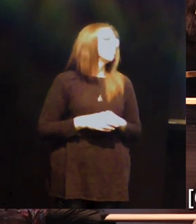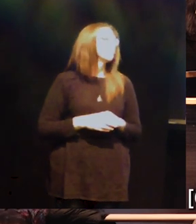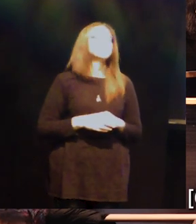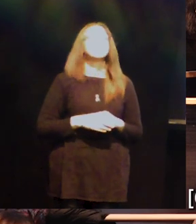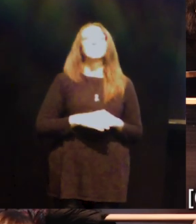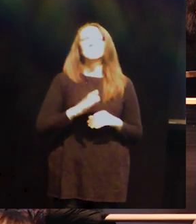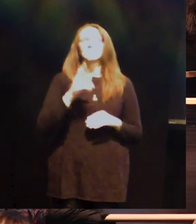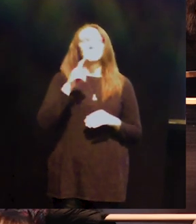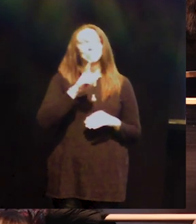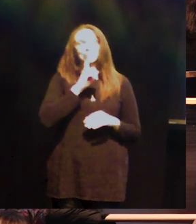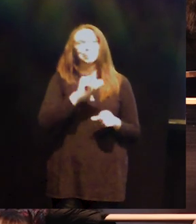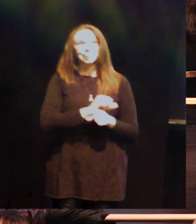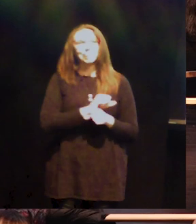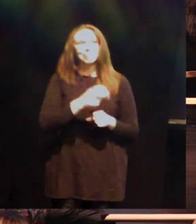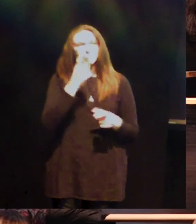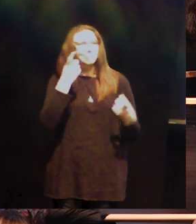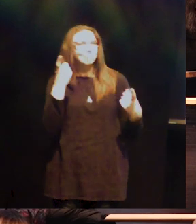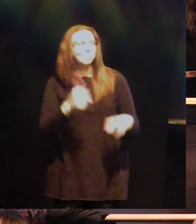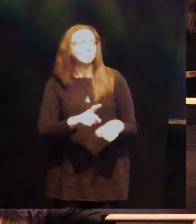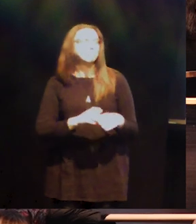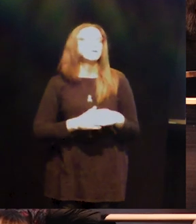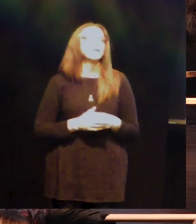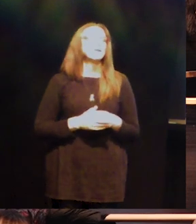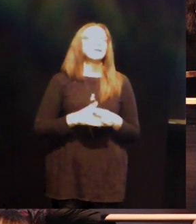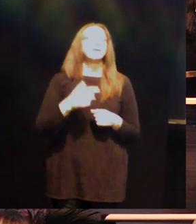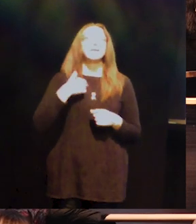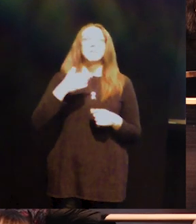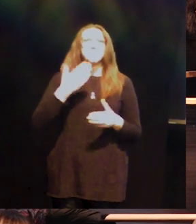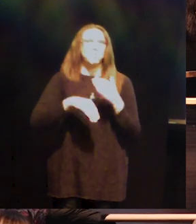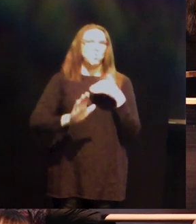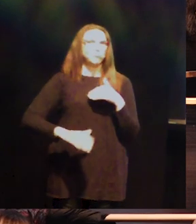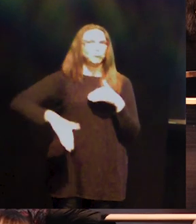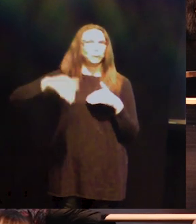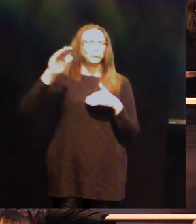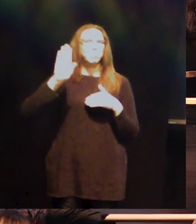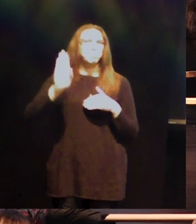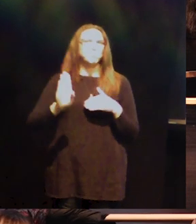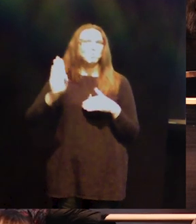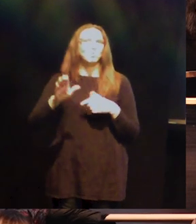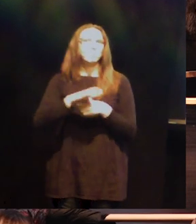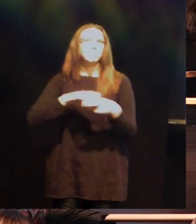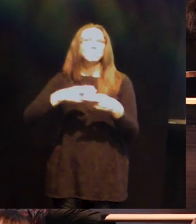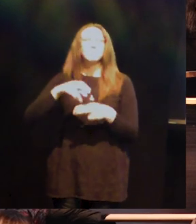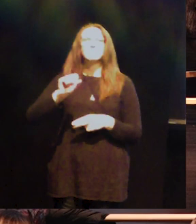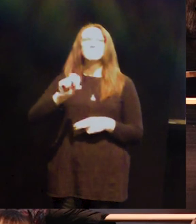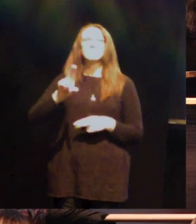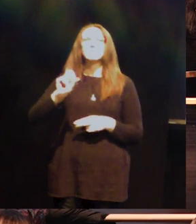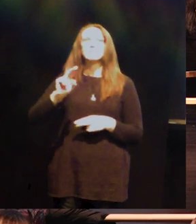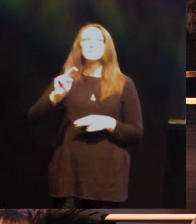so true. I have to say how I was born and raised in Brooklyn in an area called Sunset Park. My parents lived